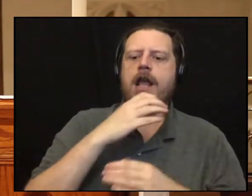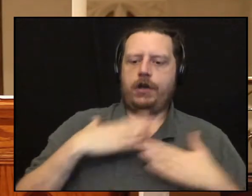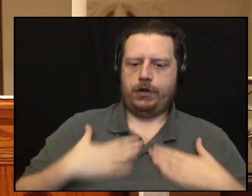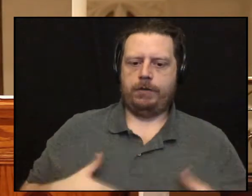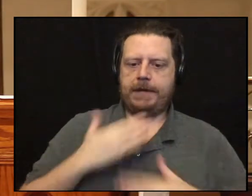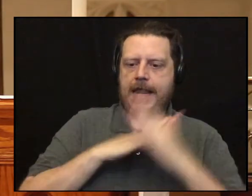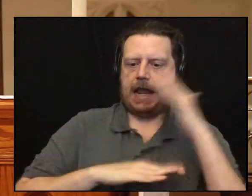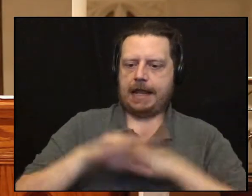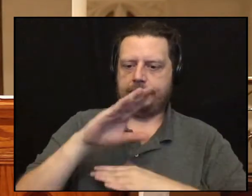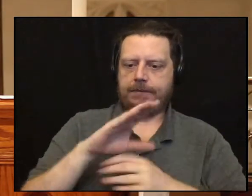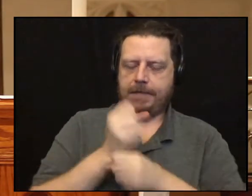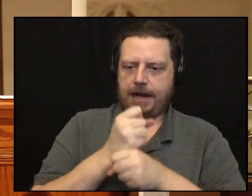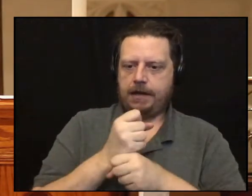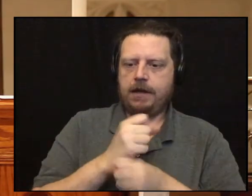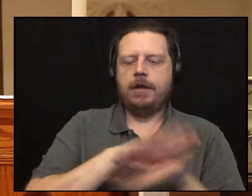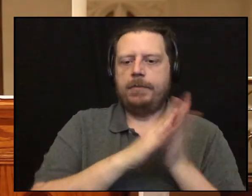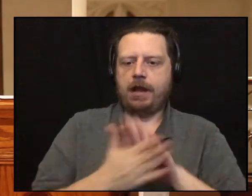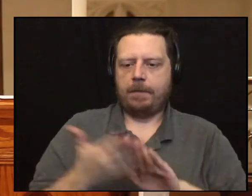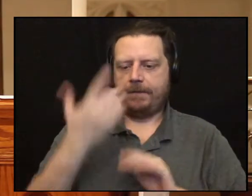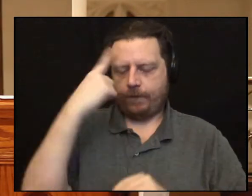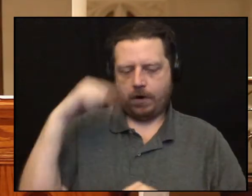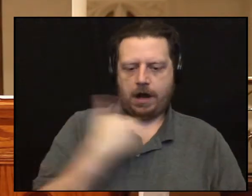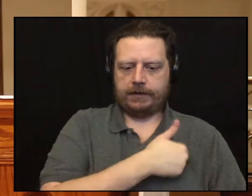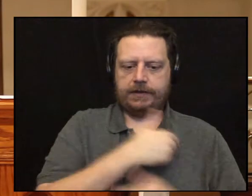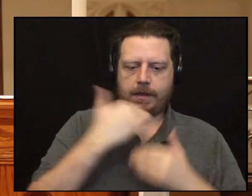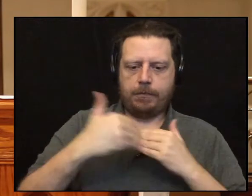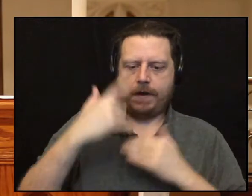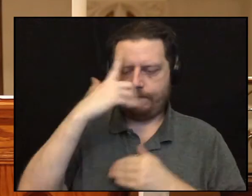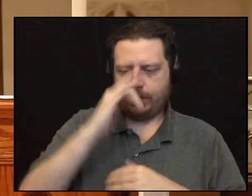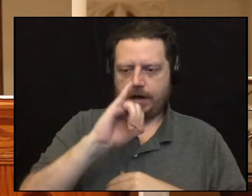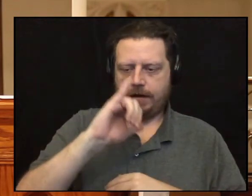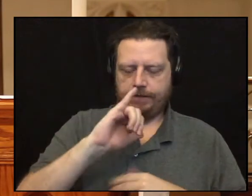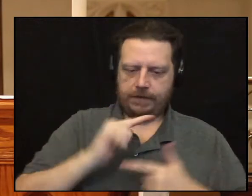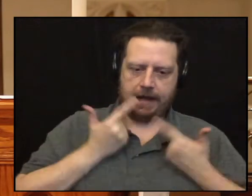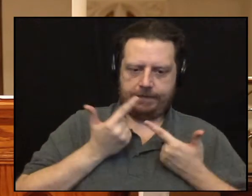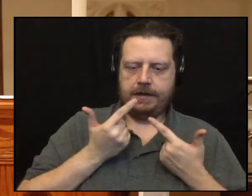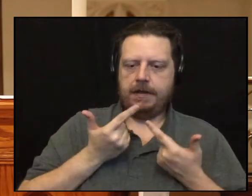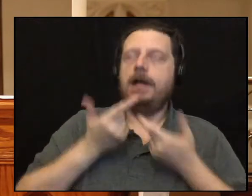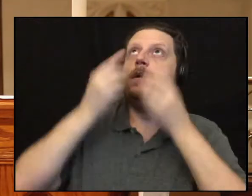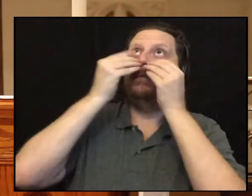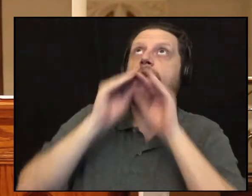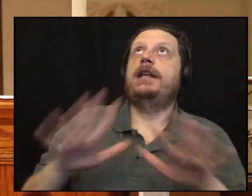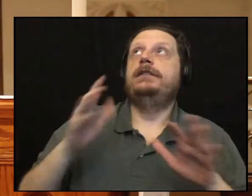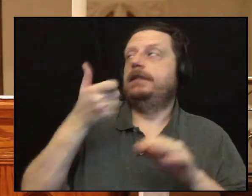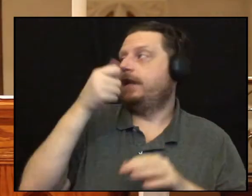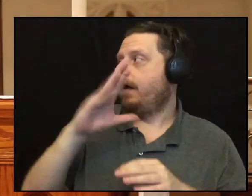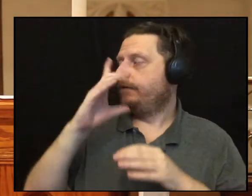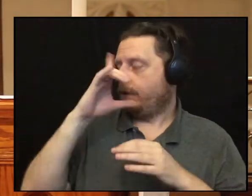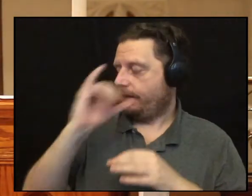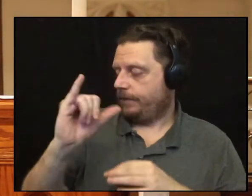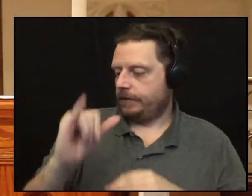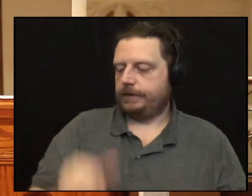made, may become for us the bread of life. Blessed be God forever.